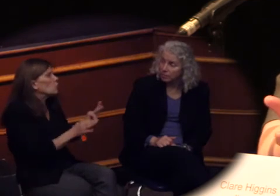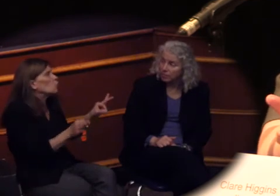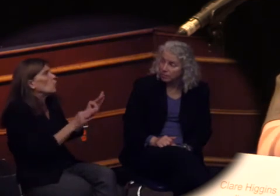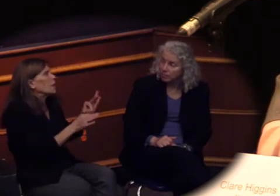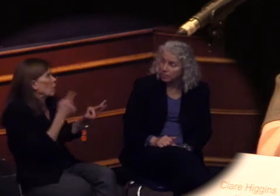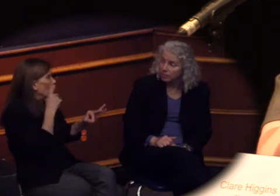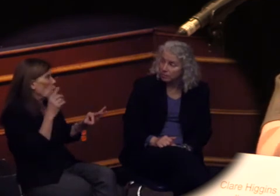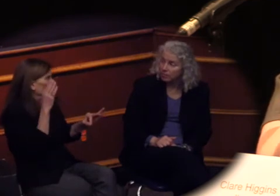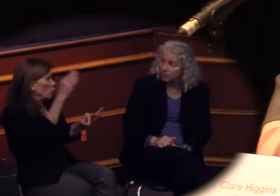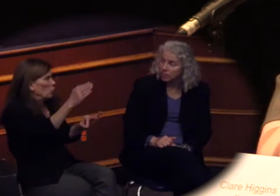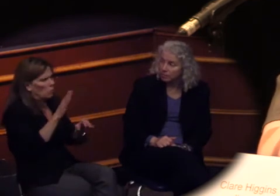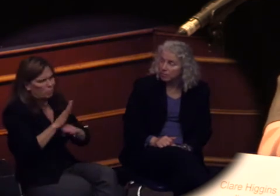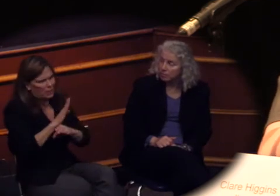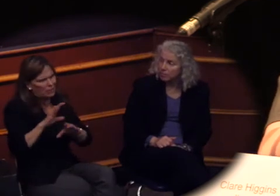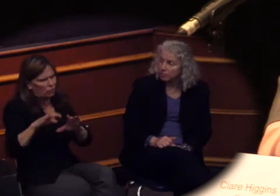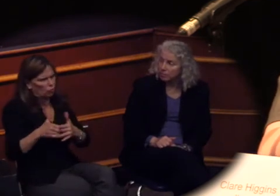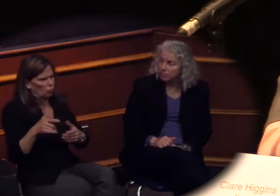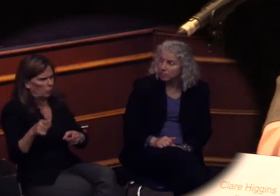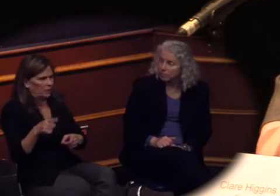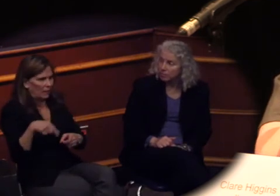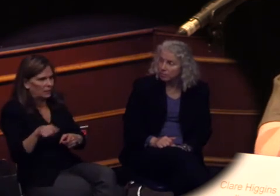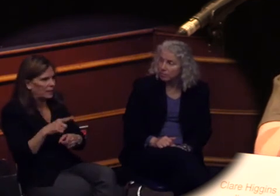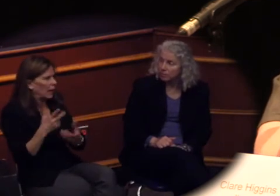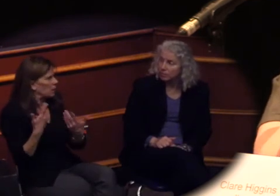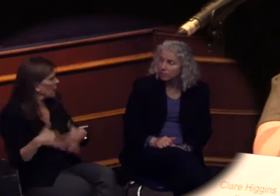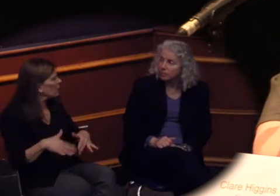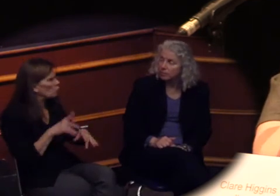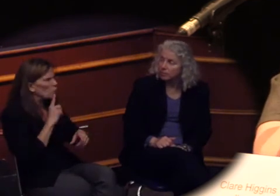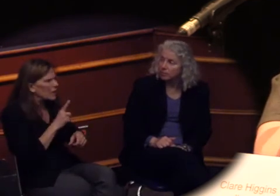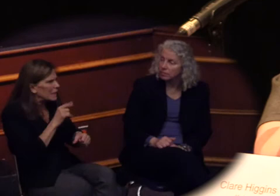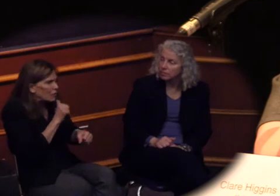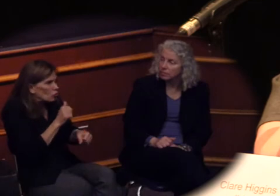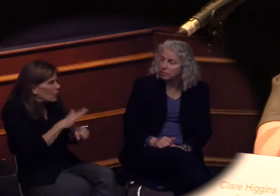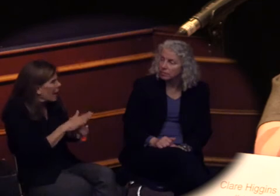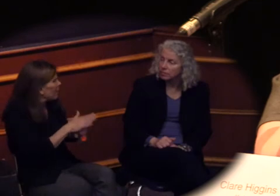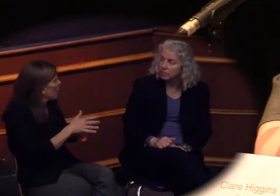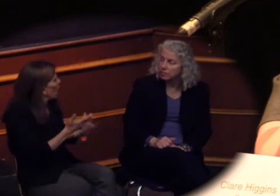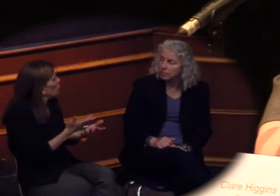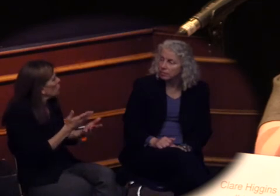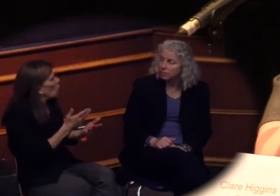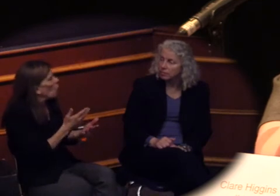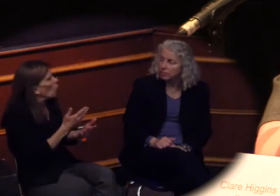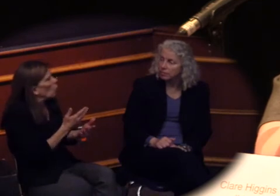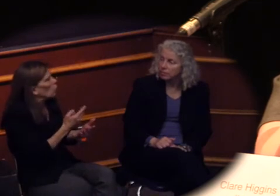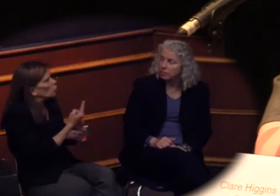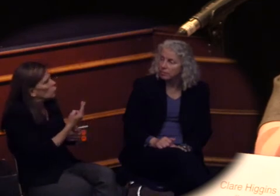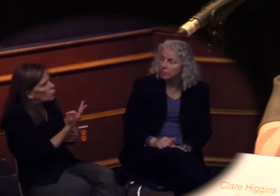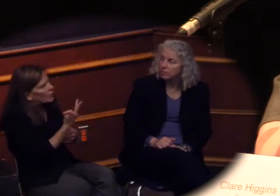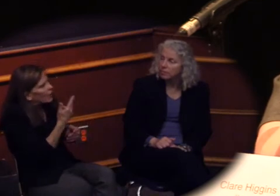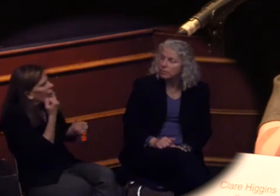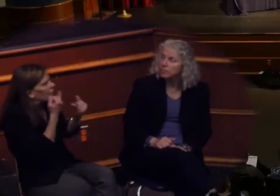Business groups have identified the lack of it as an impediment to filling jobs. What are your two or three ideas to help solve this problem?